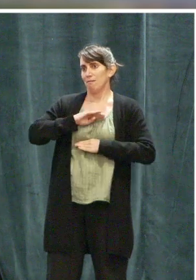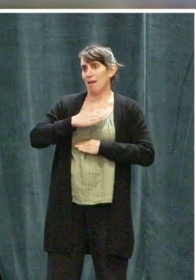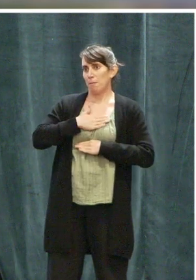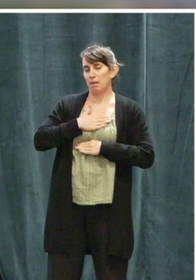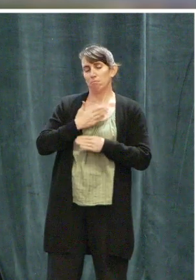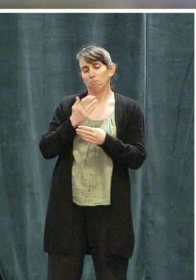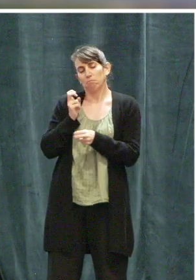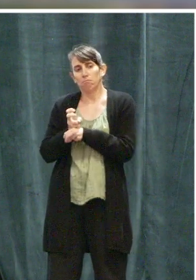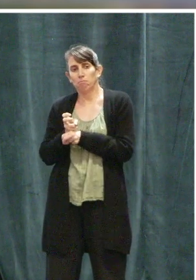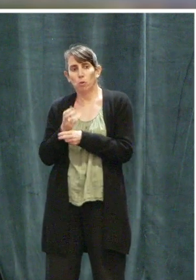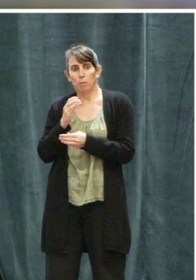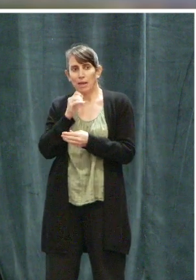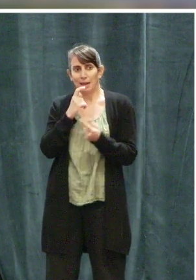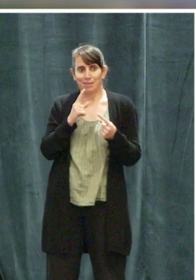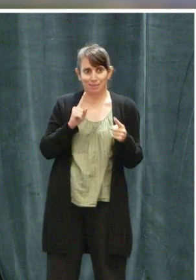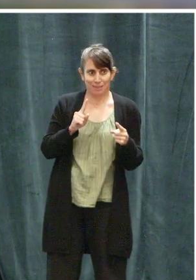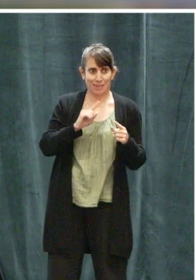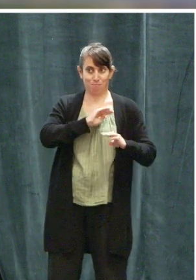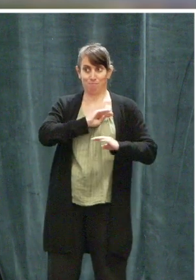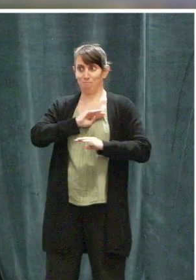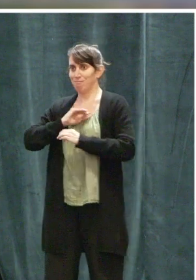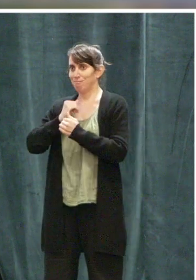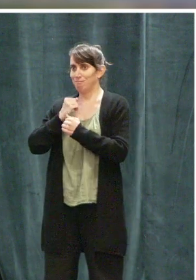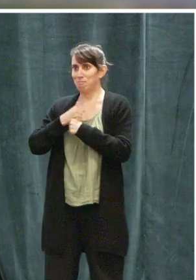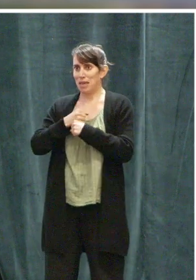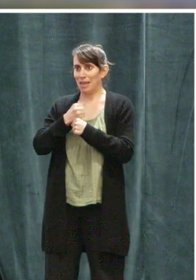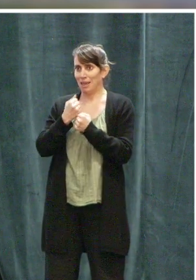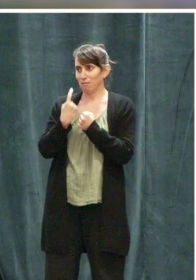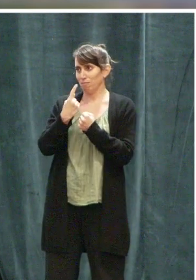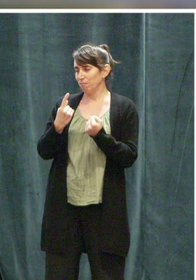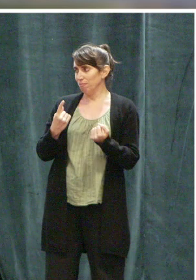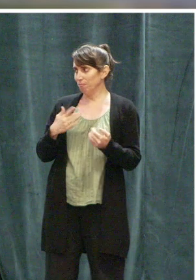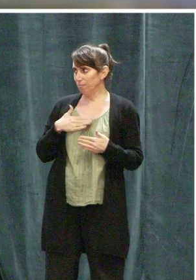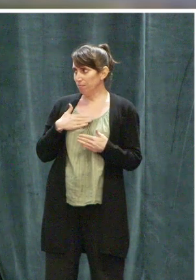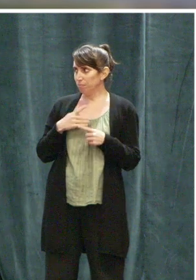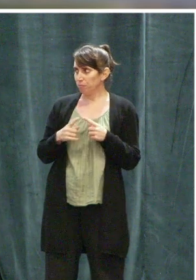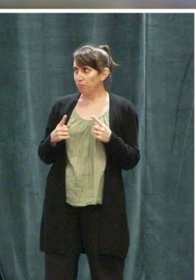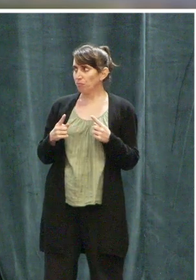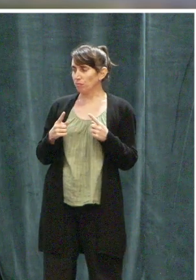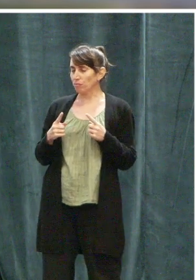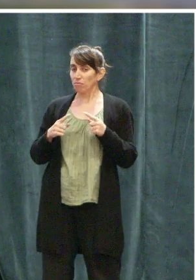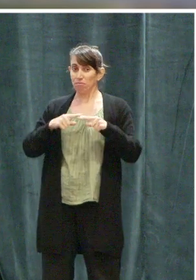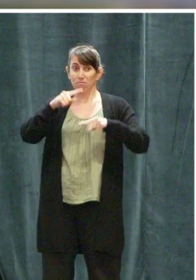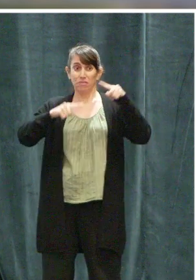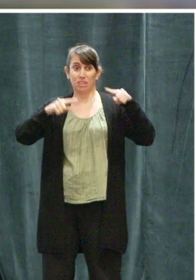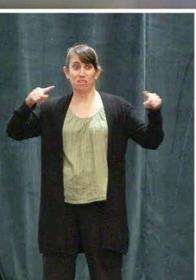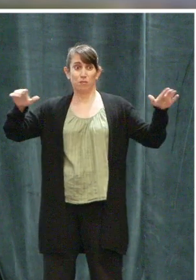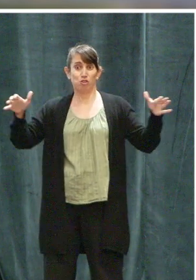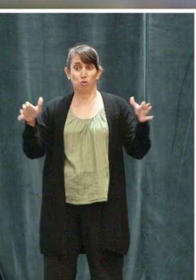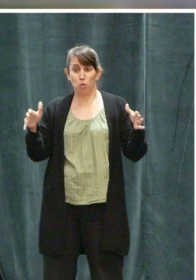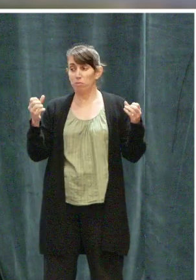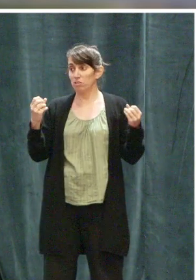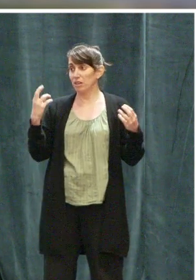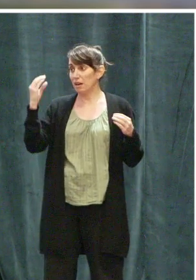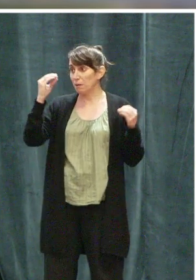not succeed in making everyone happy, but I do want to note that it's a diverse group and there are a lot of opinions